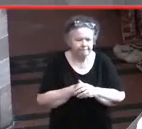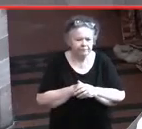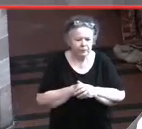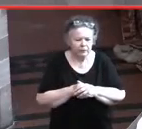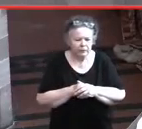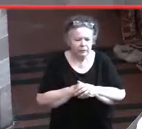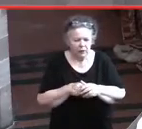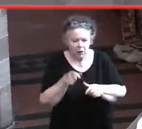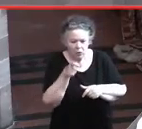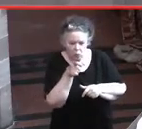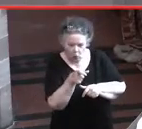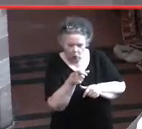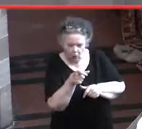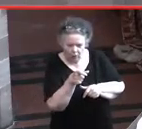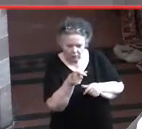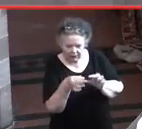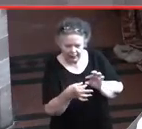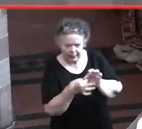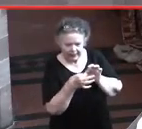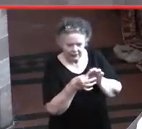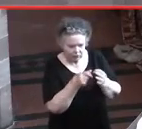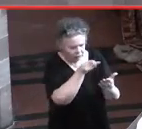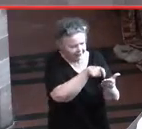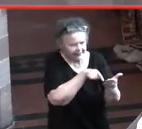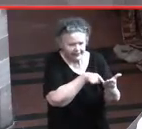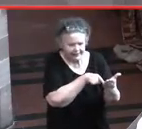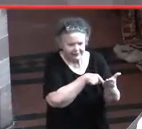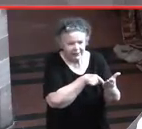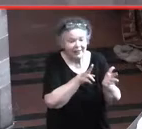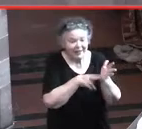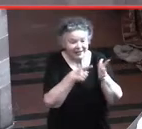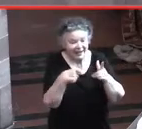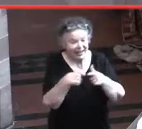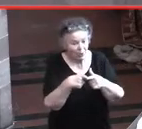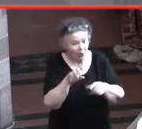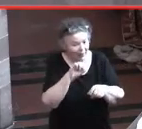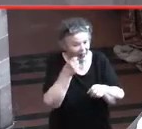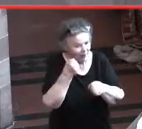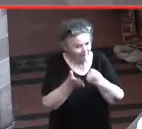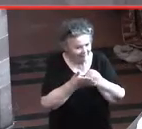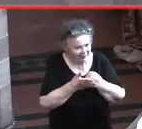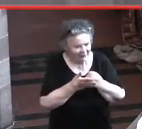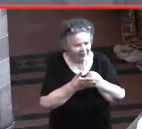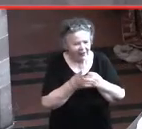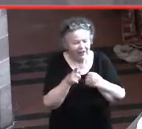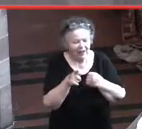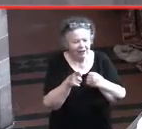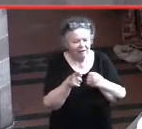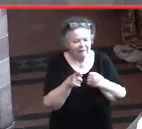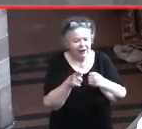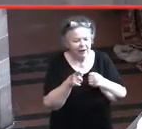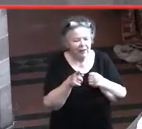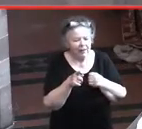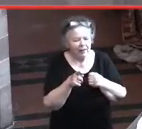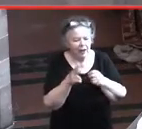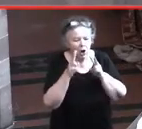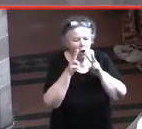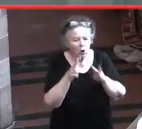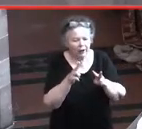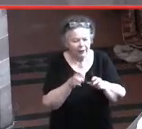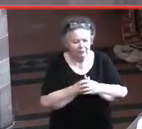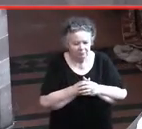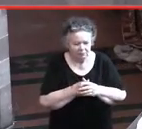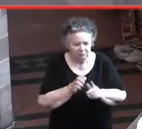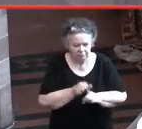And the word associated with this biblical text that Nick will help us with is the facet of looking.